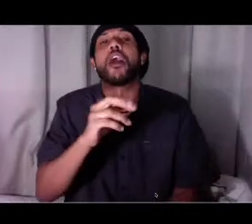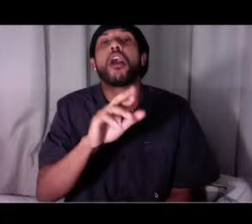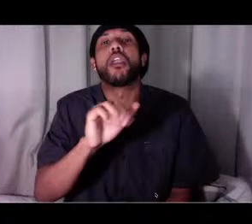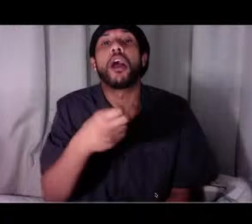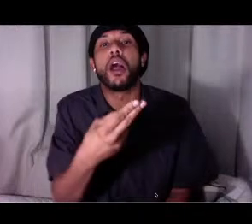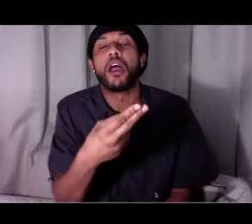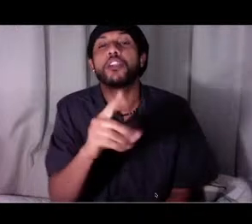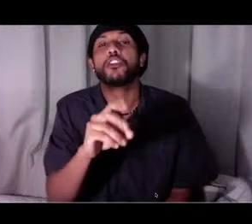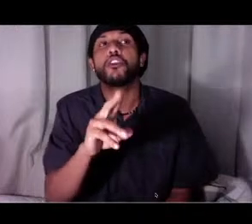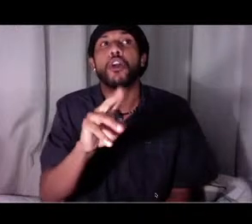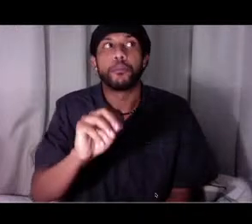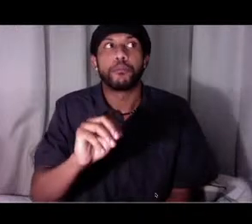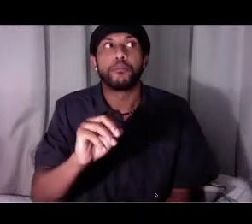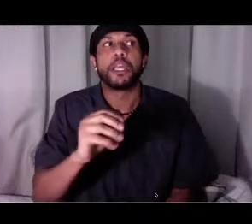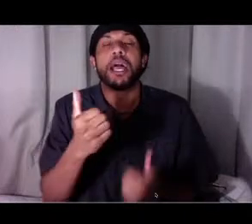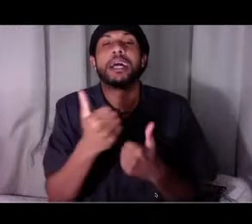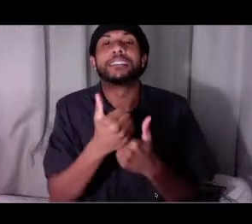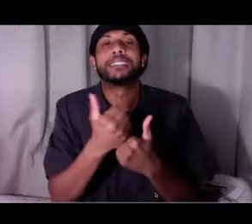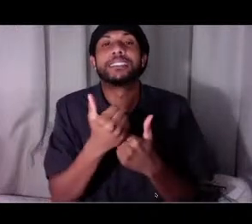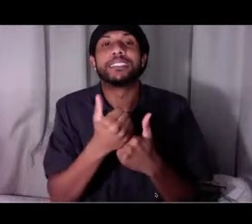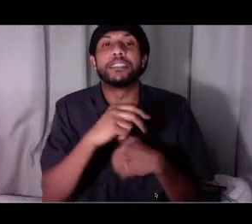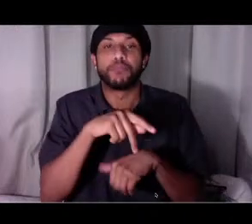Colton High School assistant